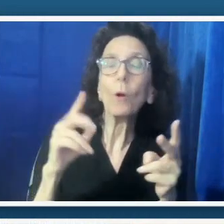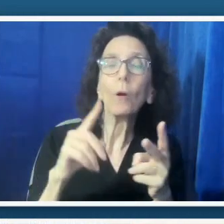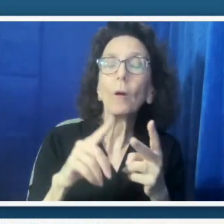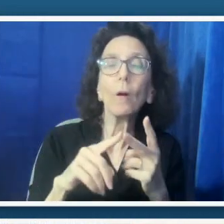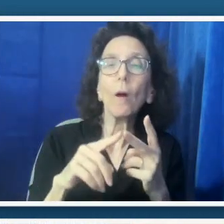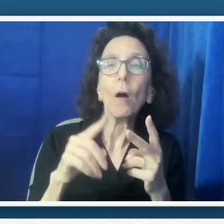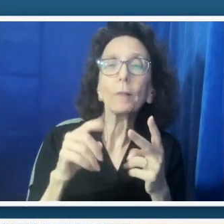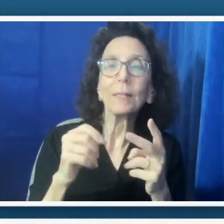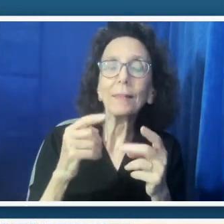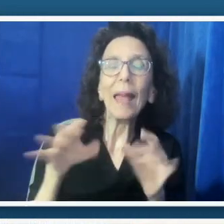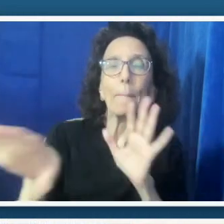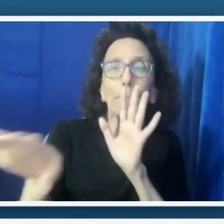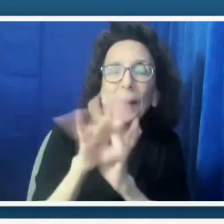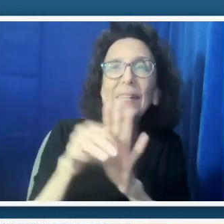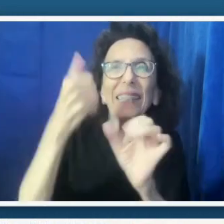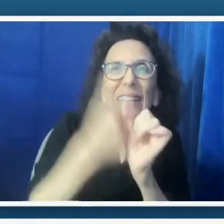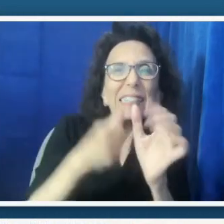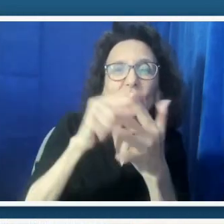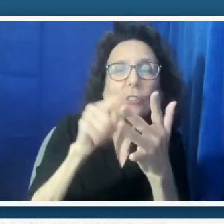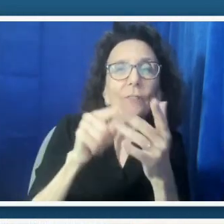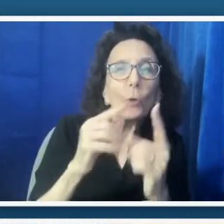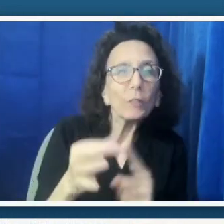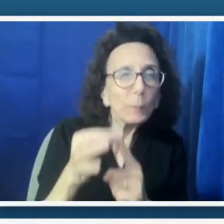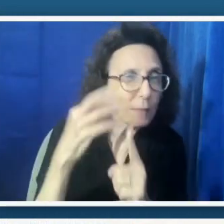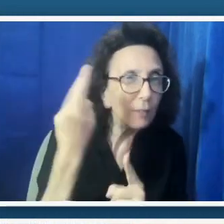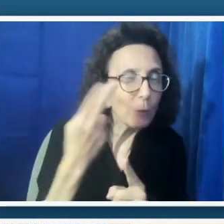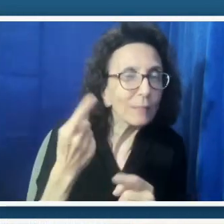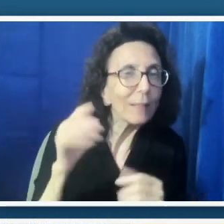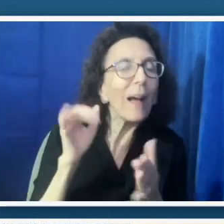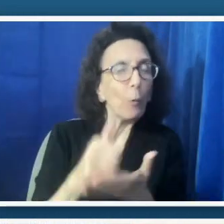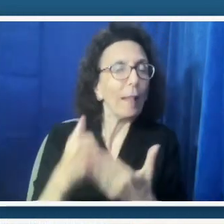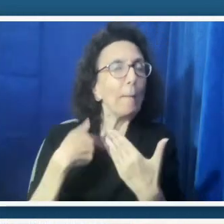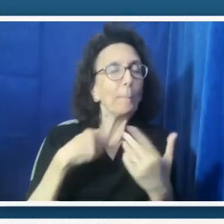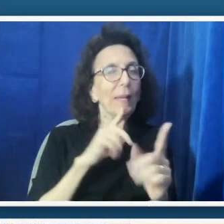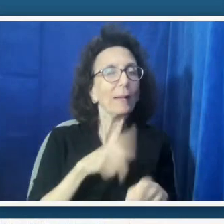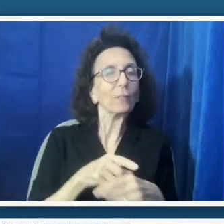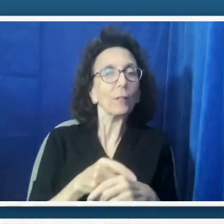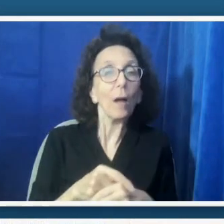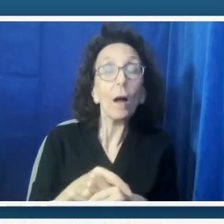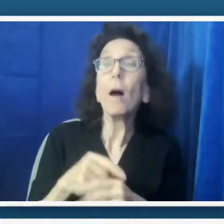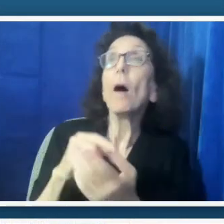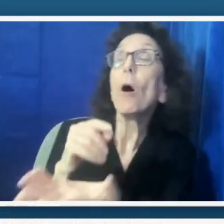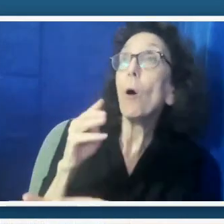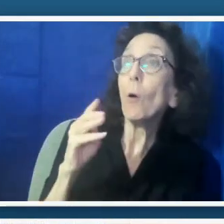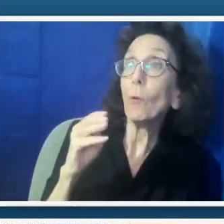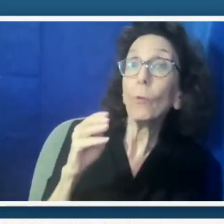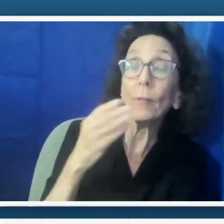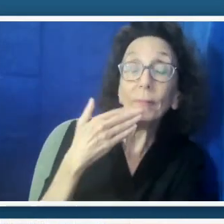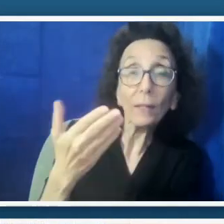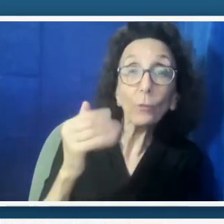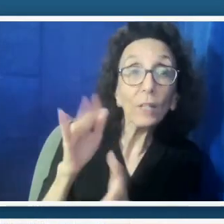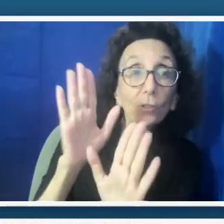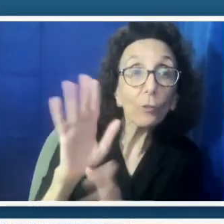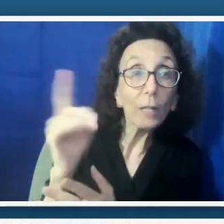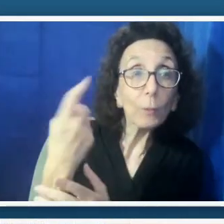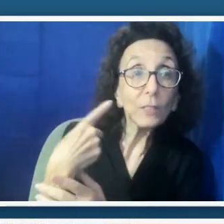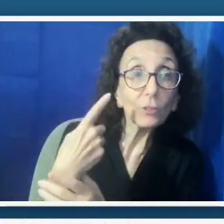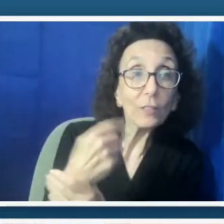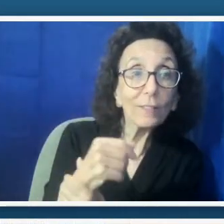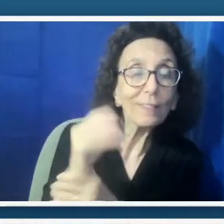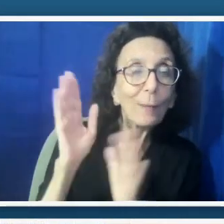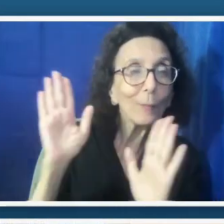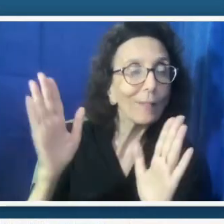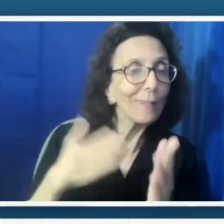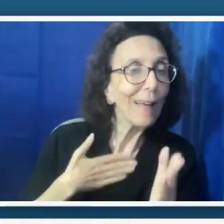specific reasons? I just want to gauge, Sure. No, that's absolutely a great question. I'm glad you brought it up.